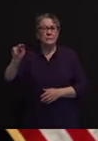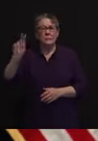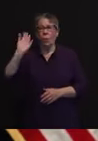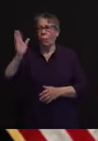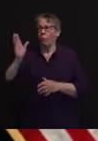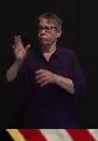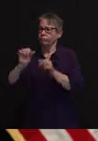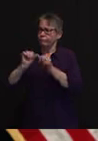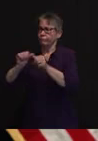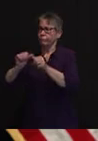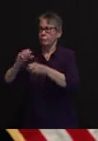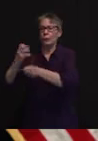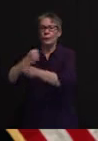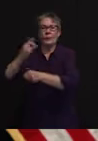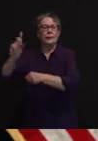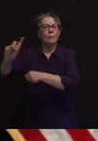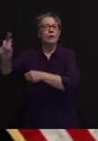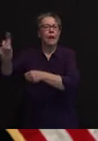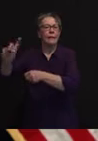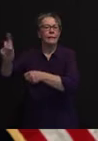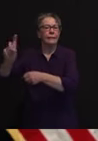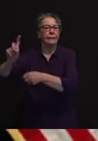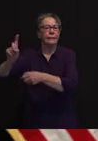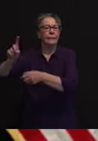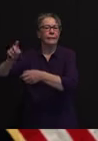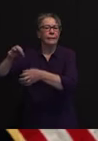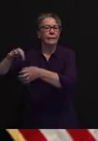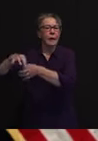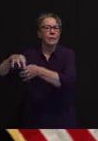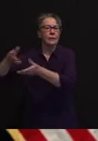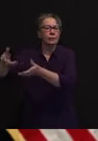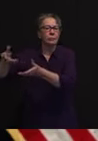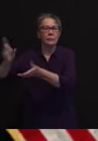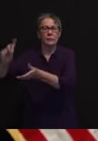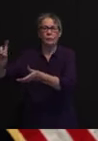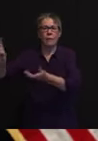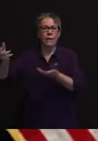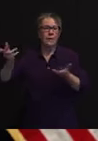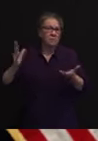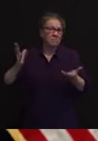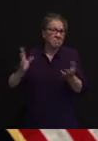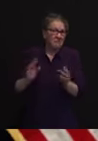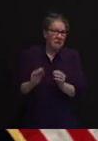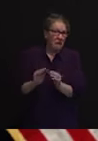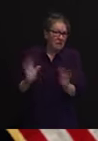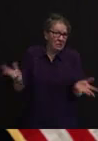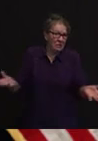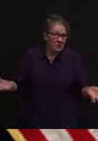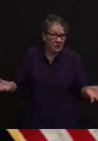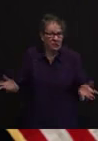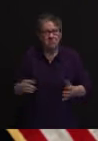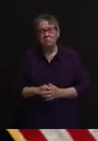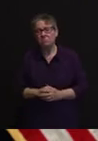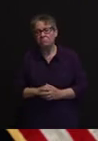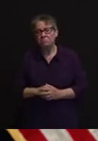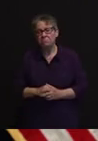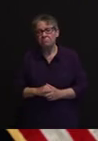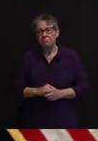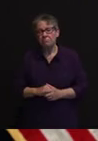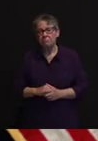could. On peak surge, there were some projections not that long ago of 14,000 hospitalizations by Sunday. Governor, you just mentioned